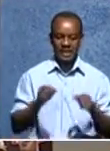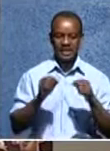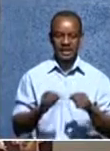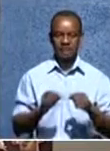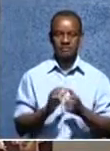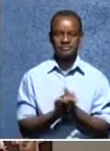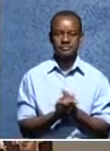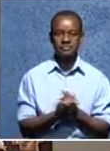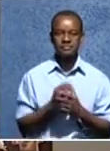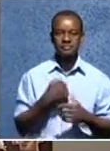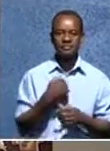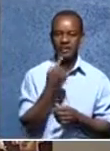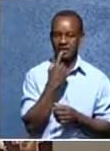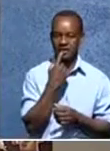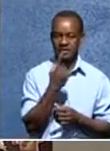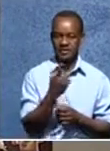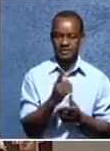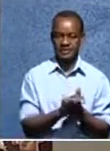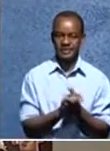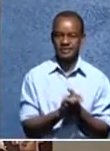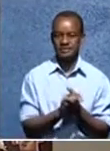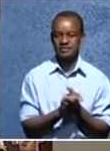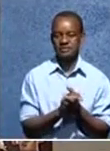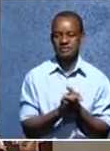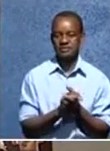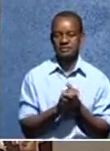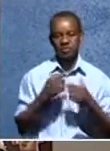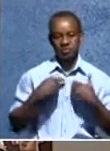little bit earlier on regard to the marketing of domestic tourism.